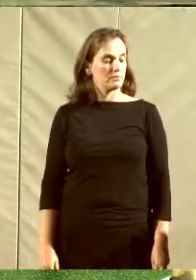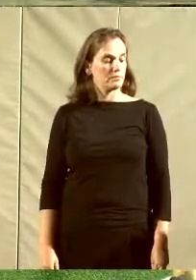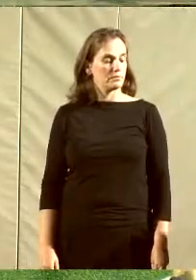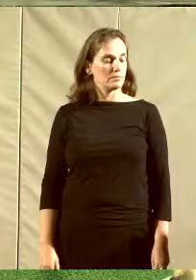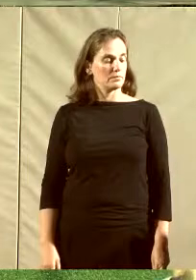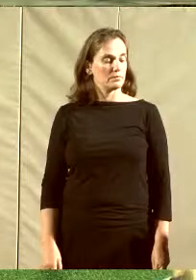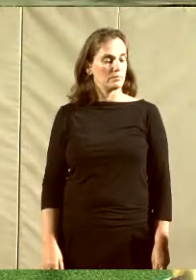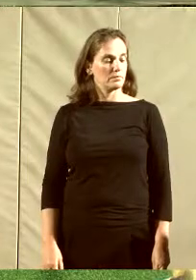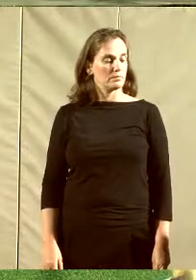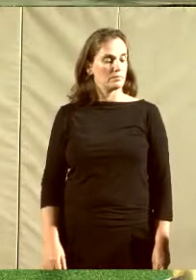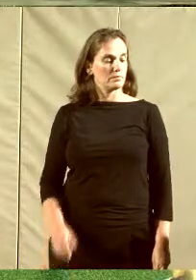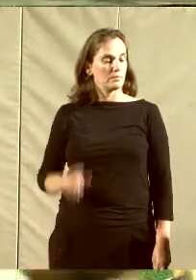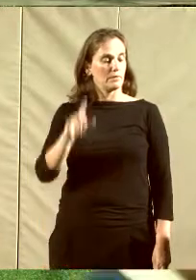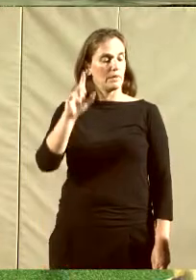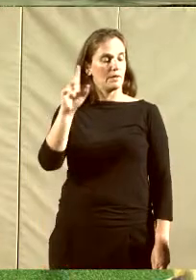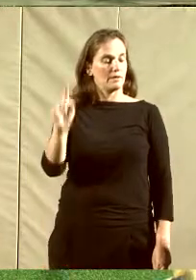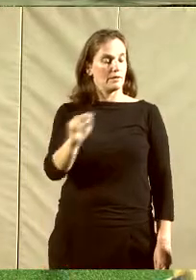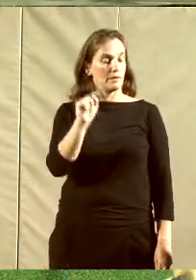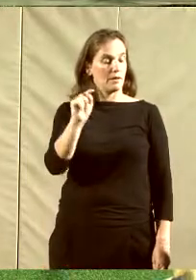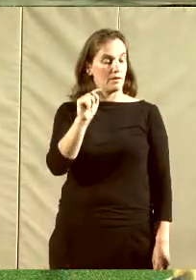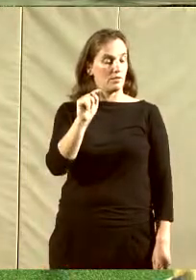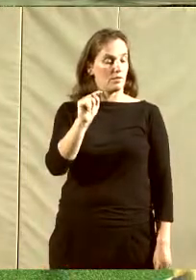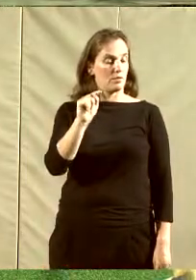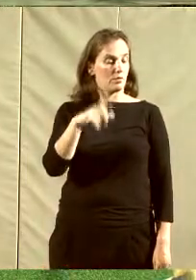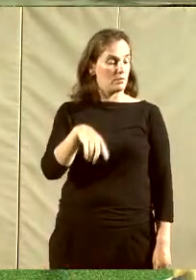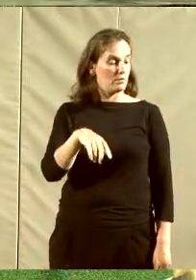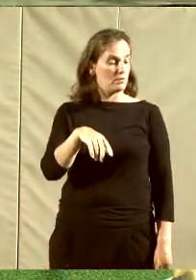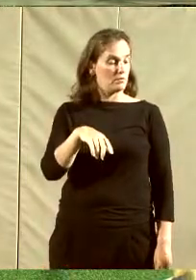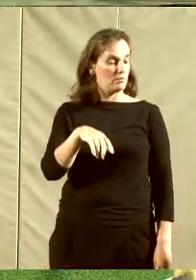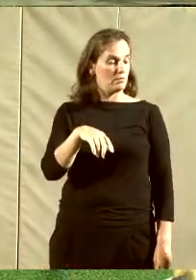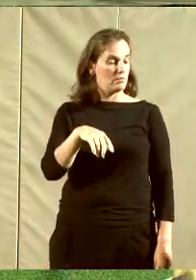Tanner Lane Davis.